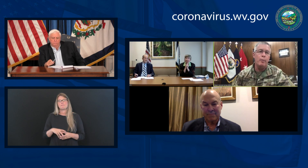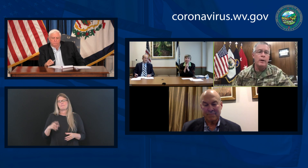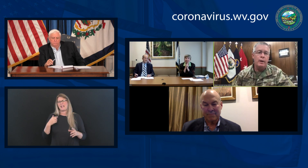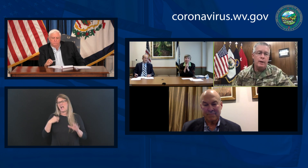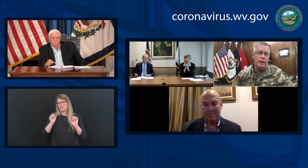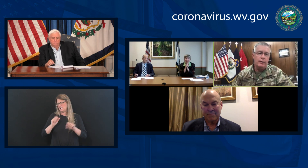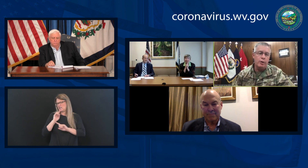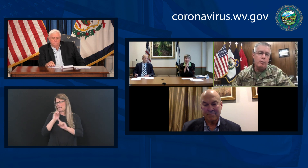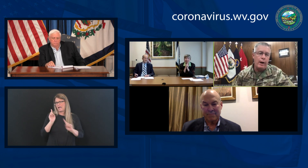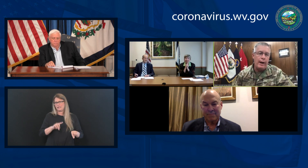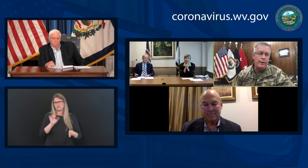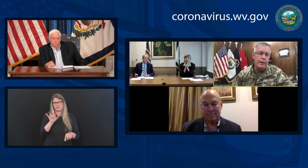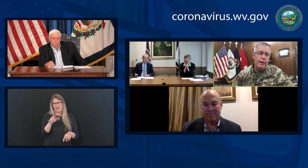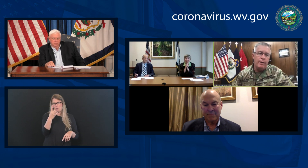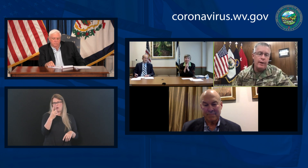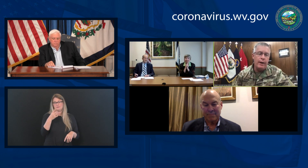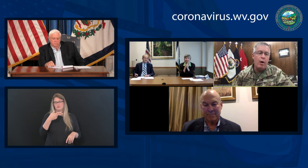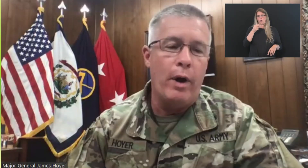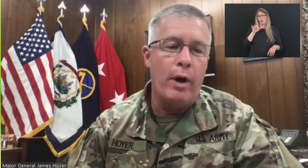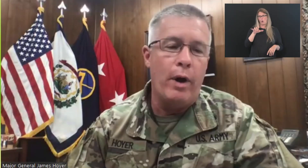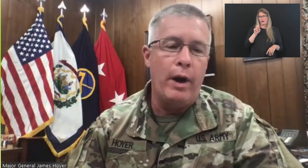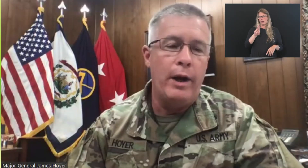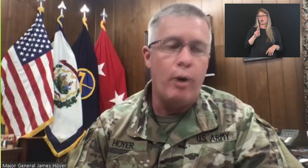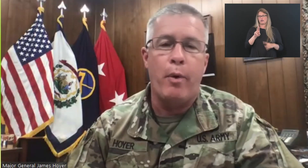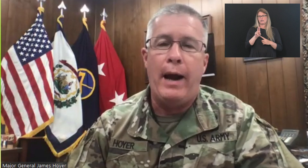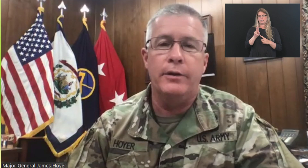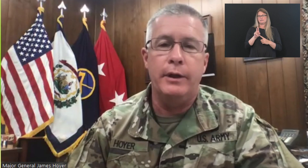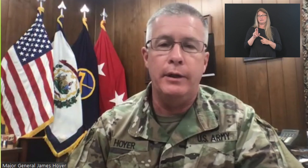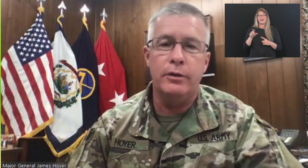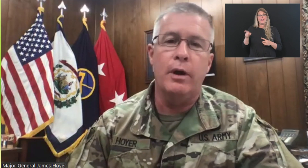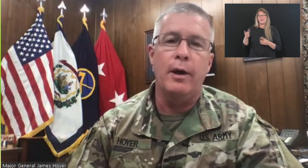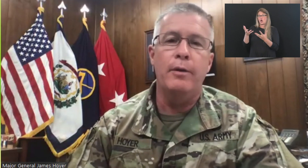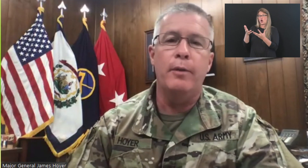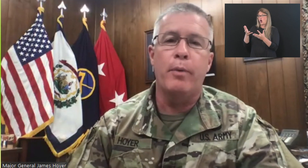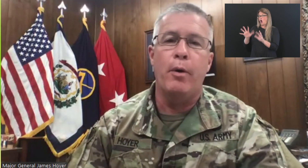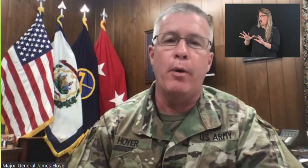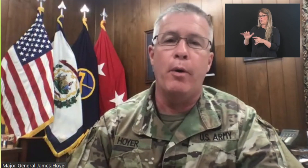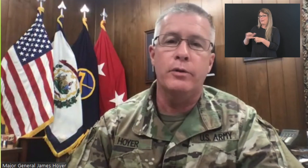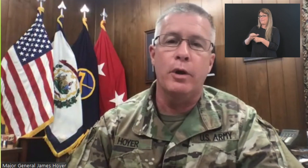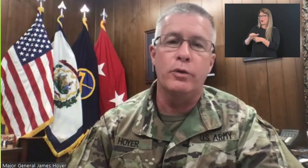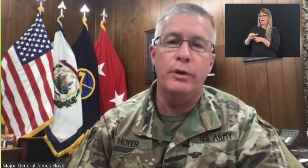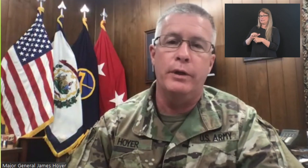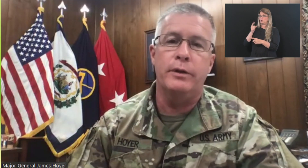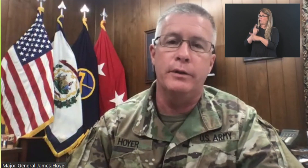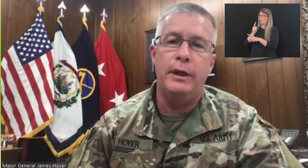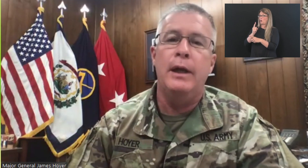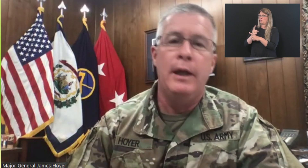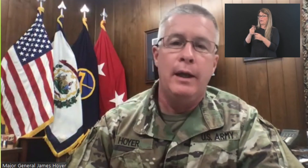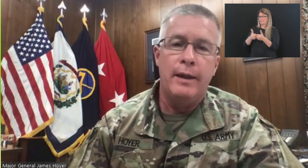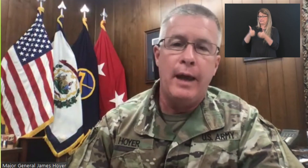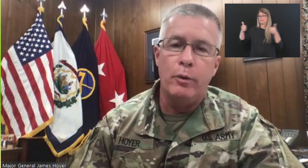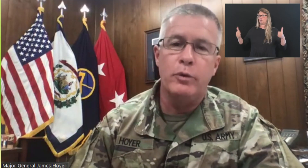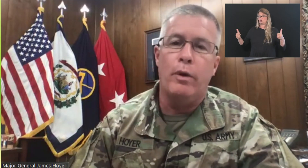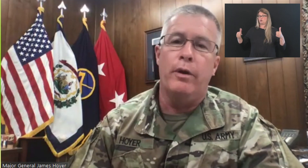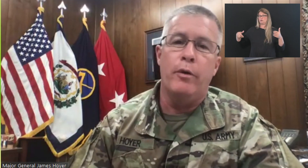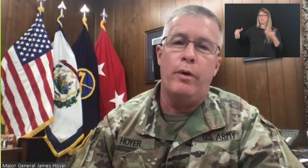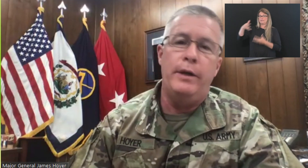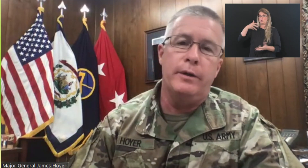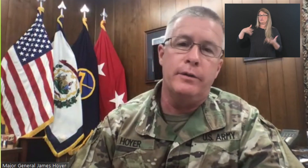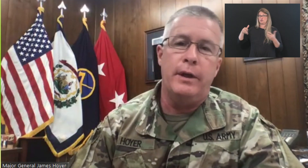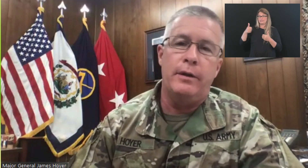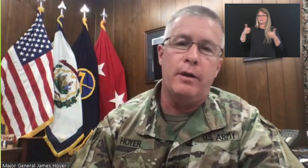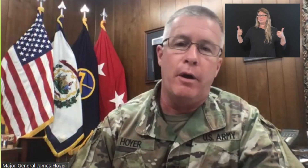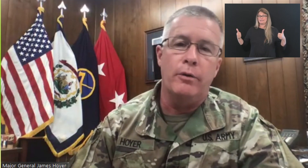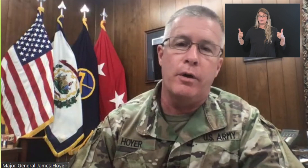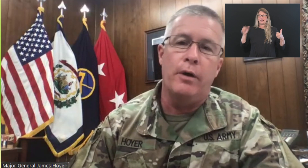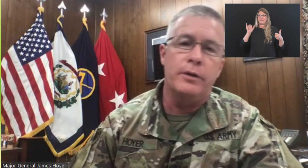help. So Brad, they already were practicing the appropriate social distancing. That was one of the reasons